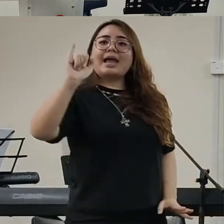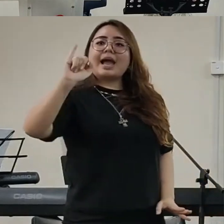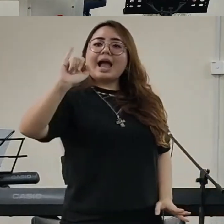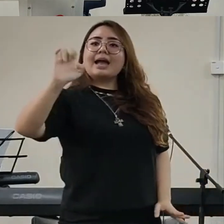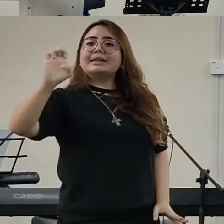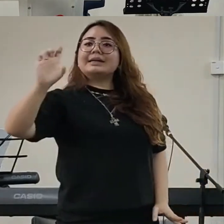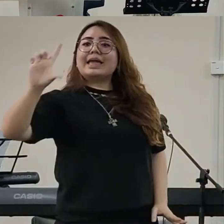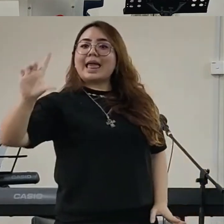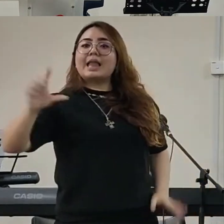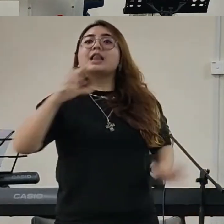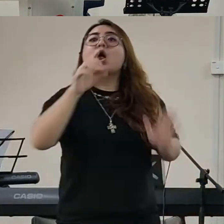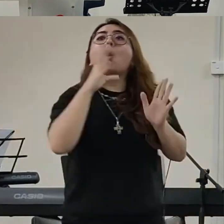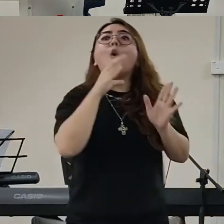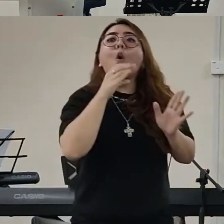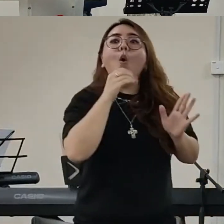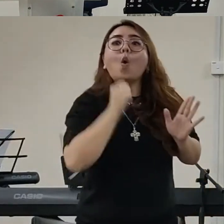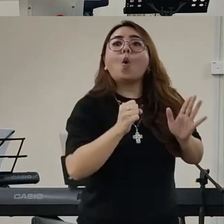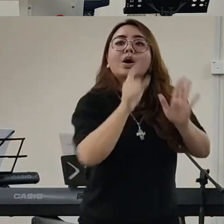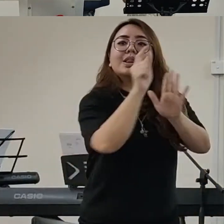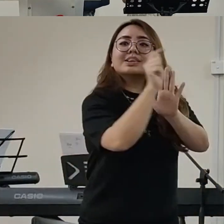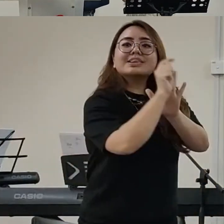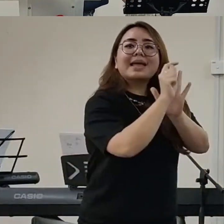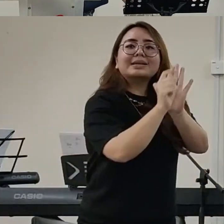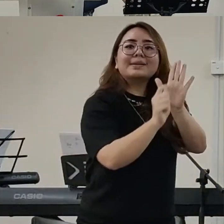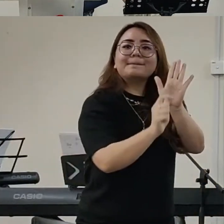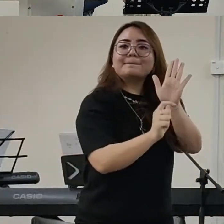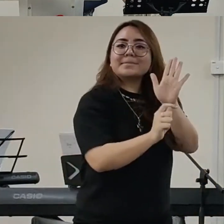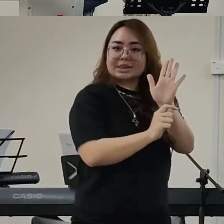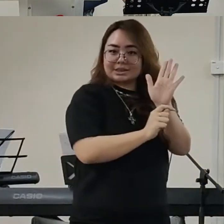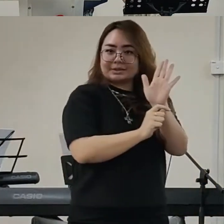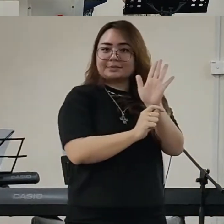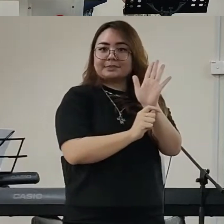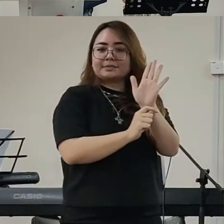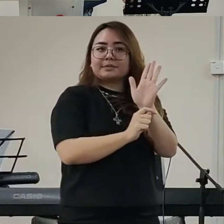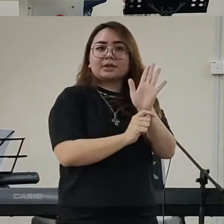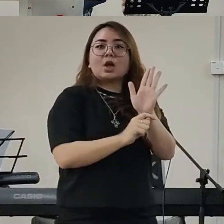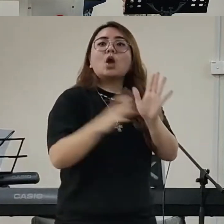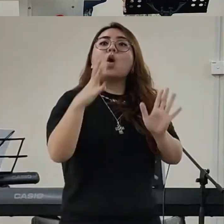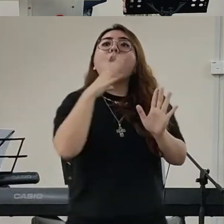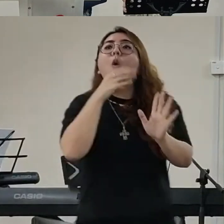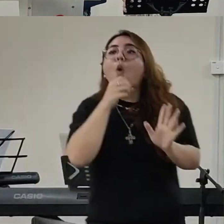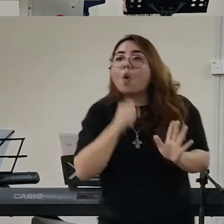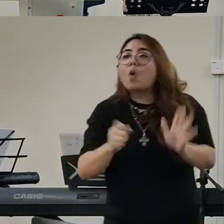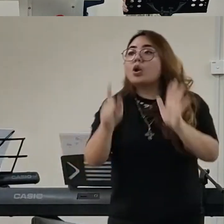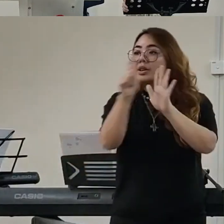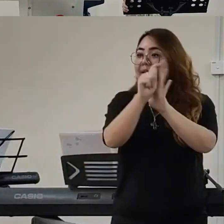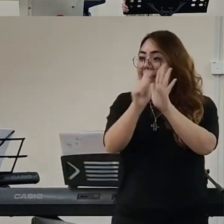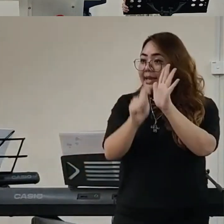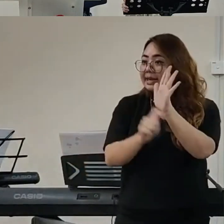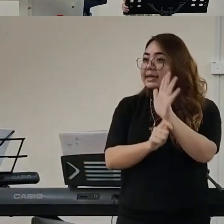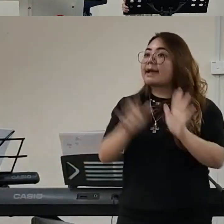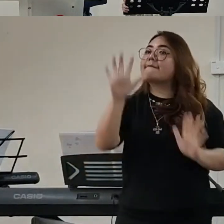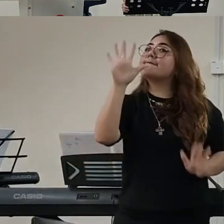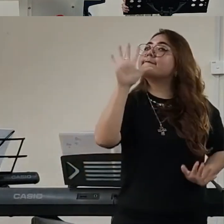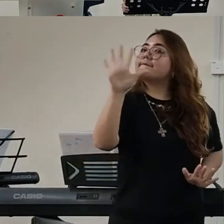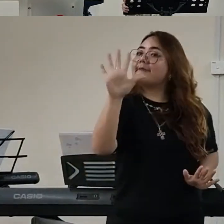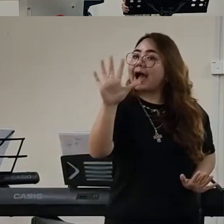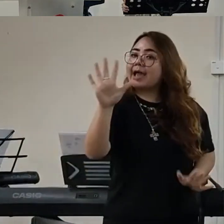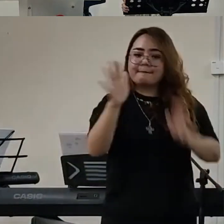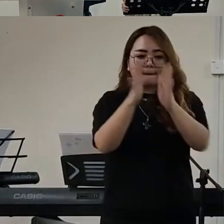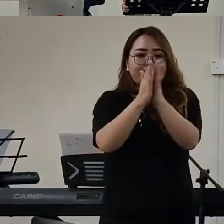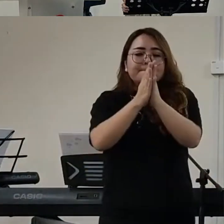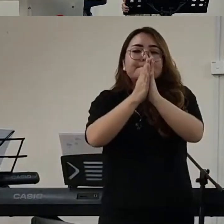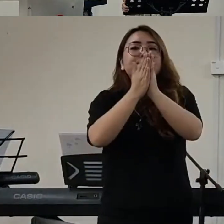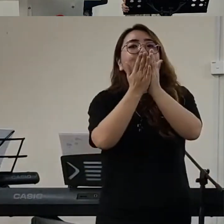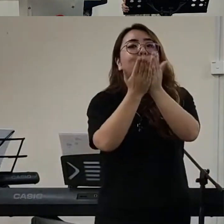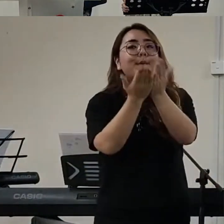a few grouping of five books in the Old Testament. Five books here, five books there, five books.